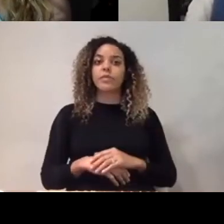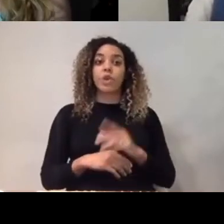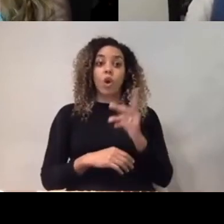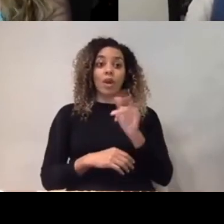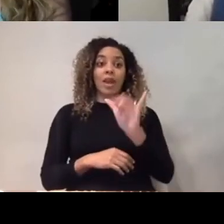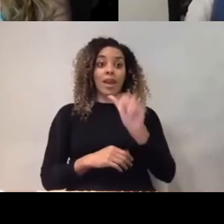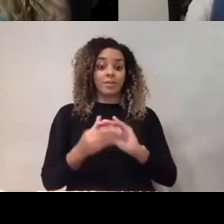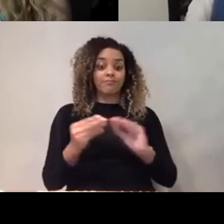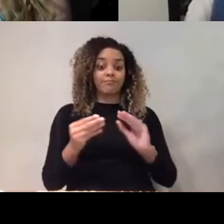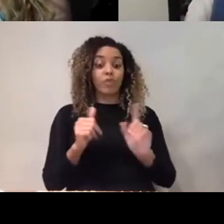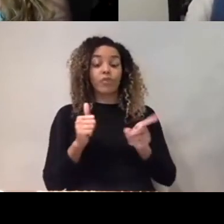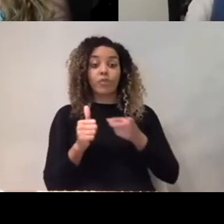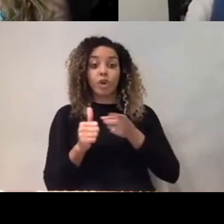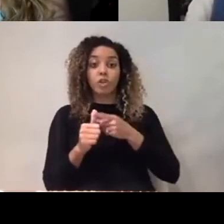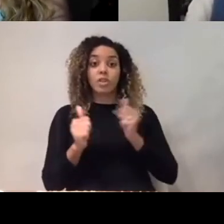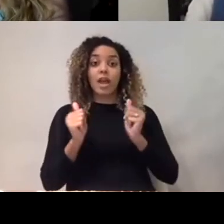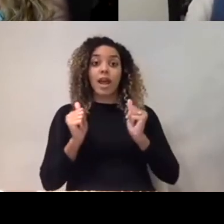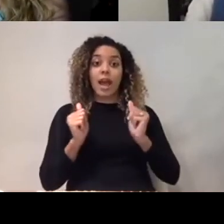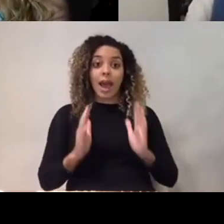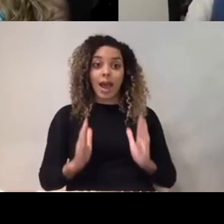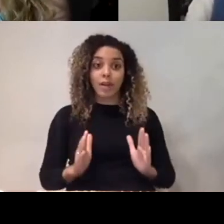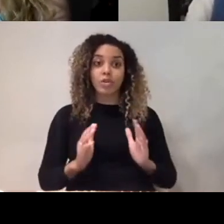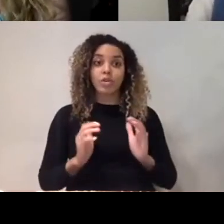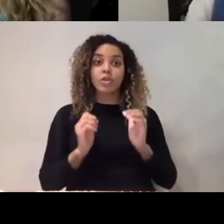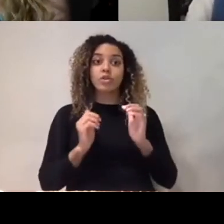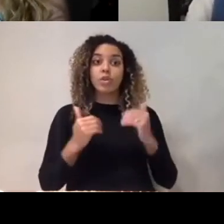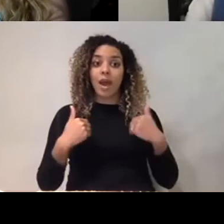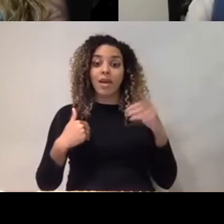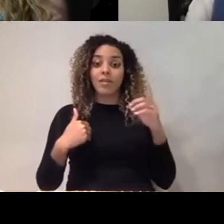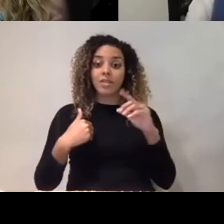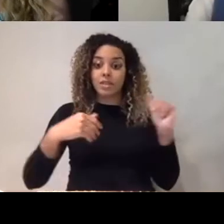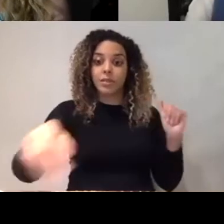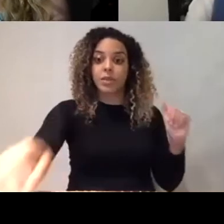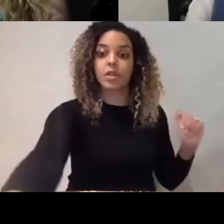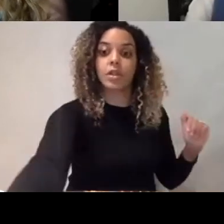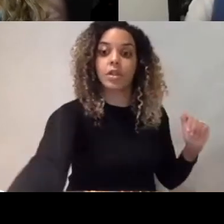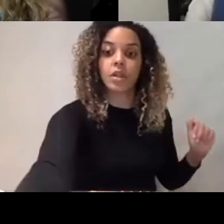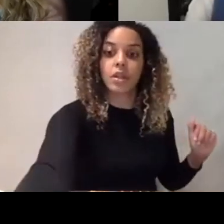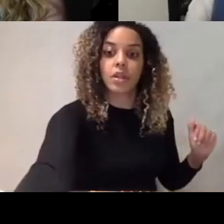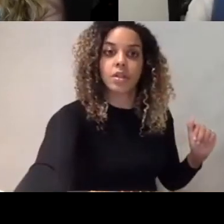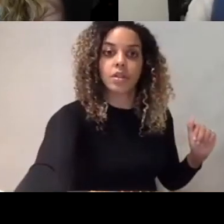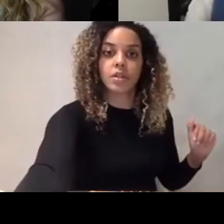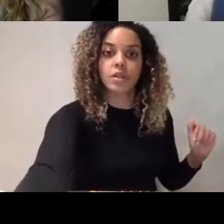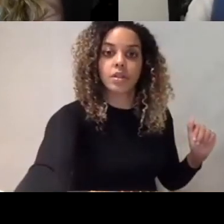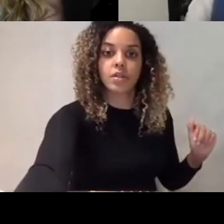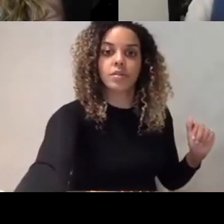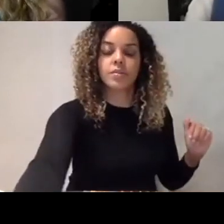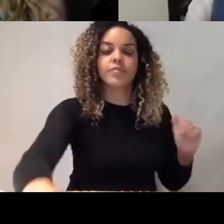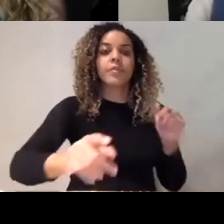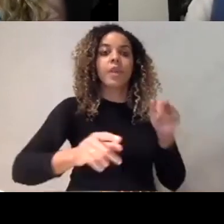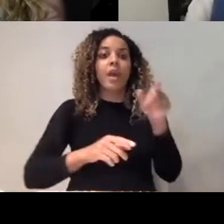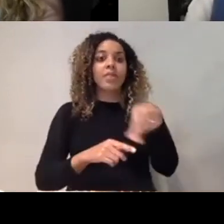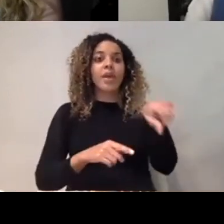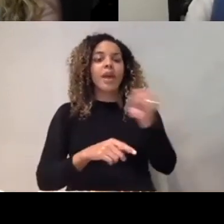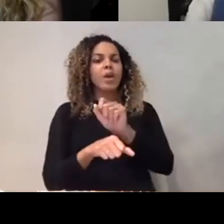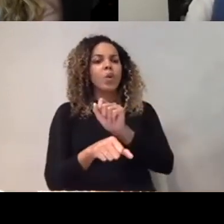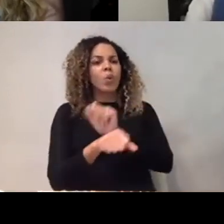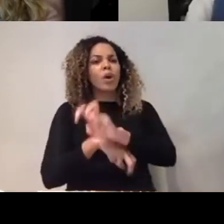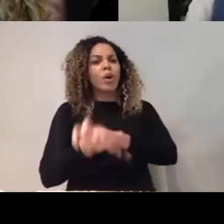disabilities don't know easy and work their tail off literally. The creators casting need to broaden their